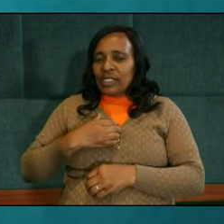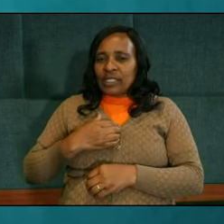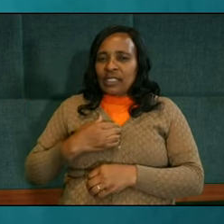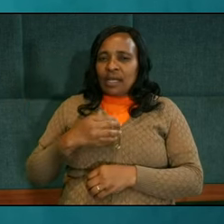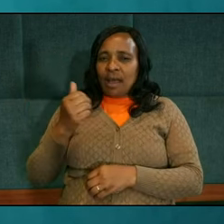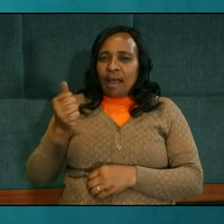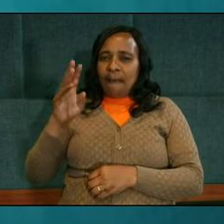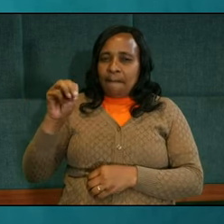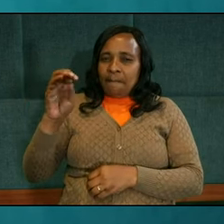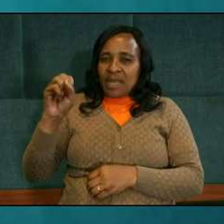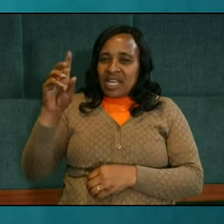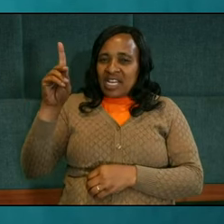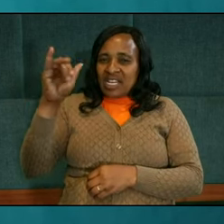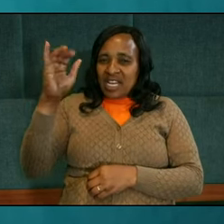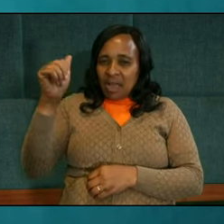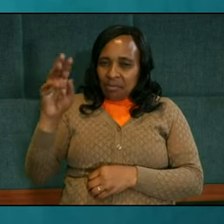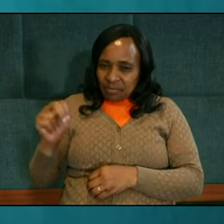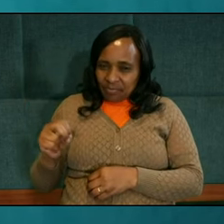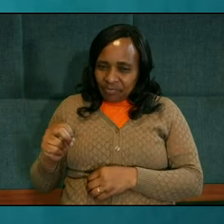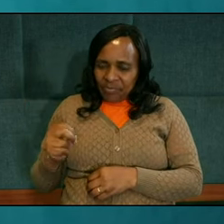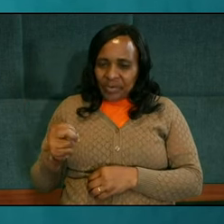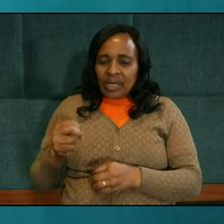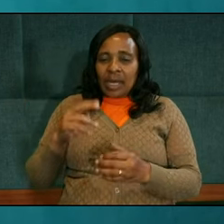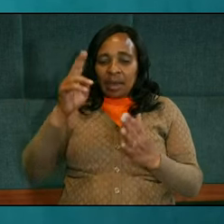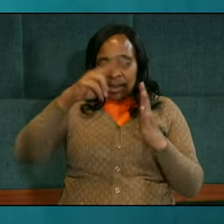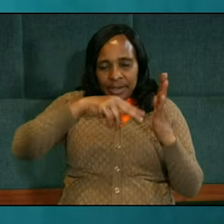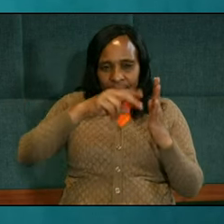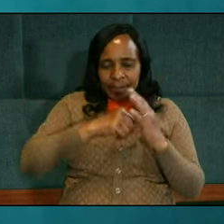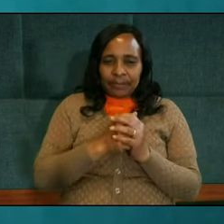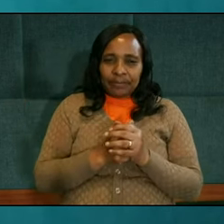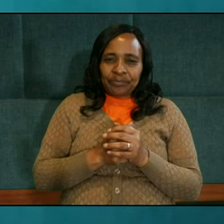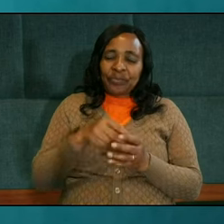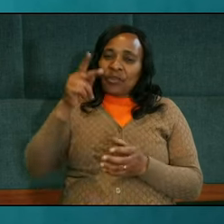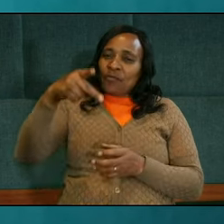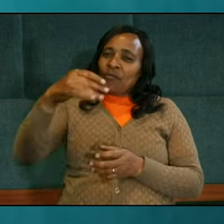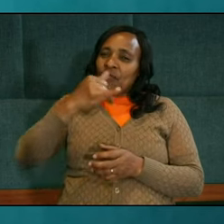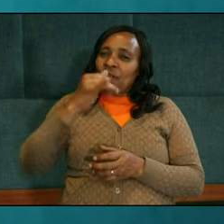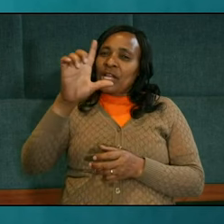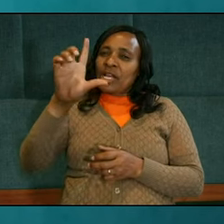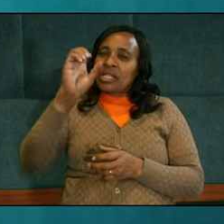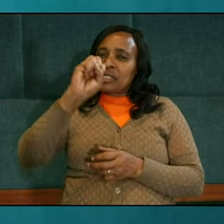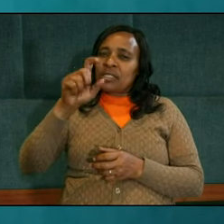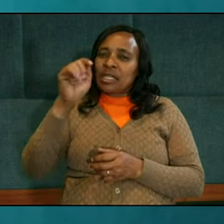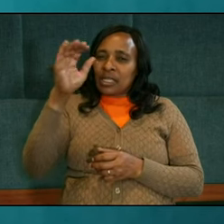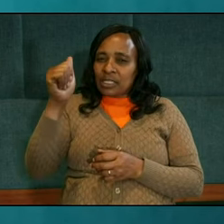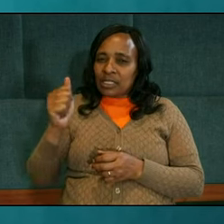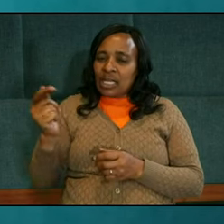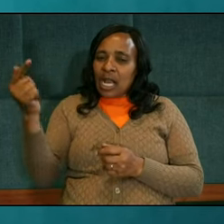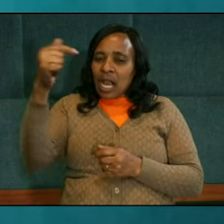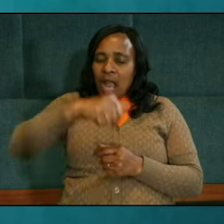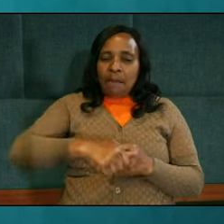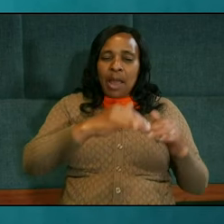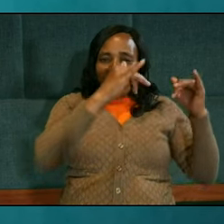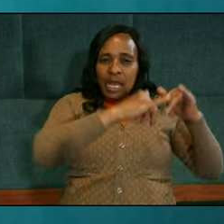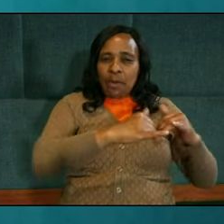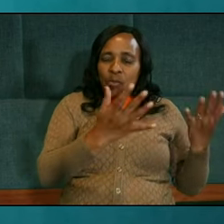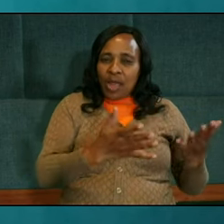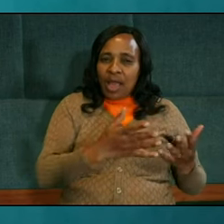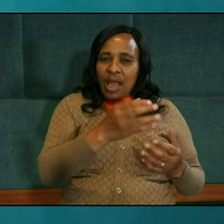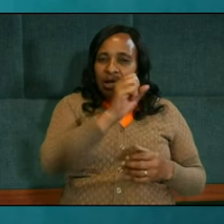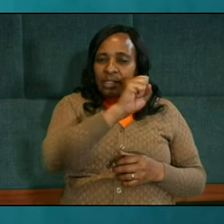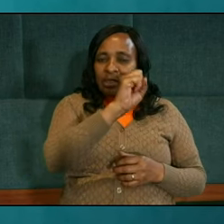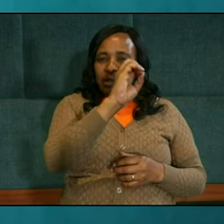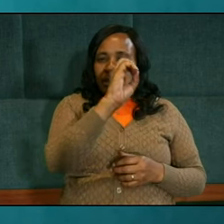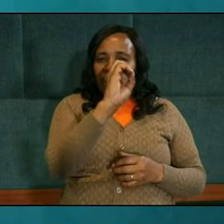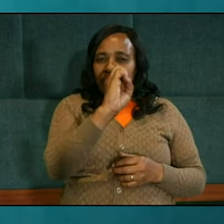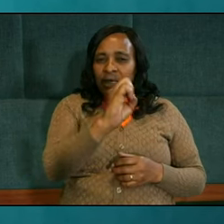read that paragraph. The Philistines assembled and came and set camp at Shunem, where Saul